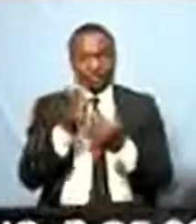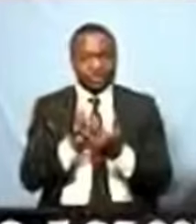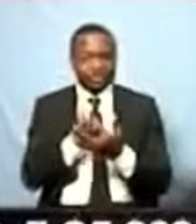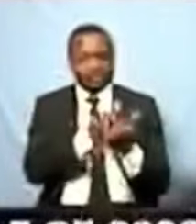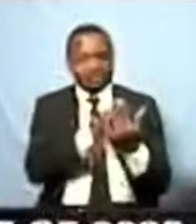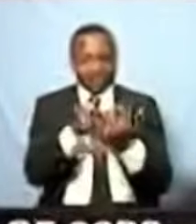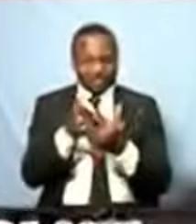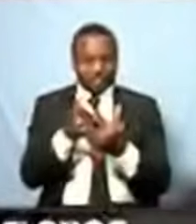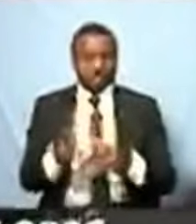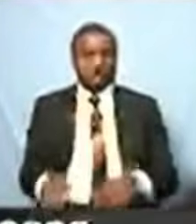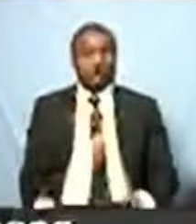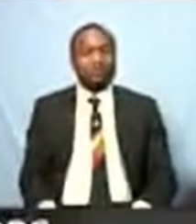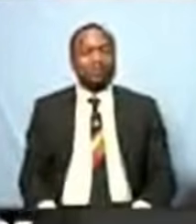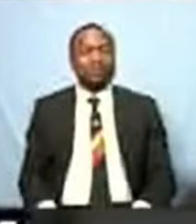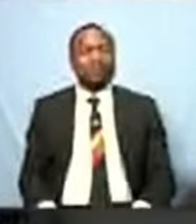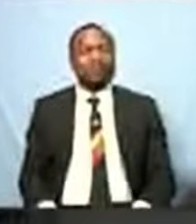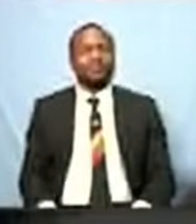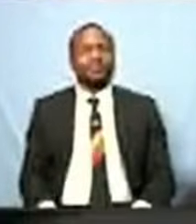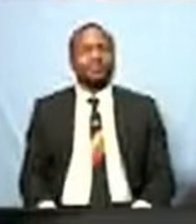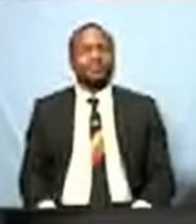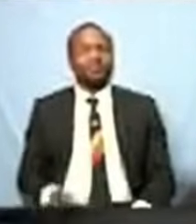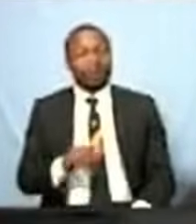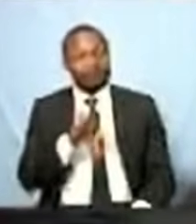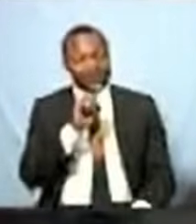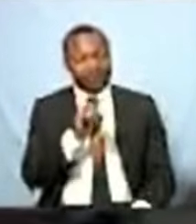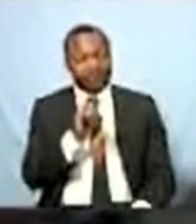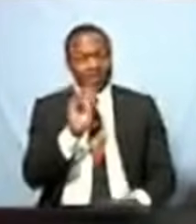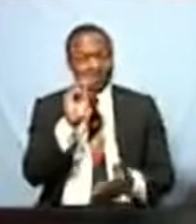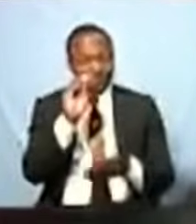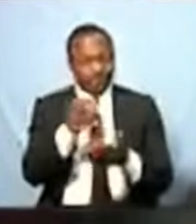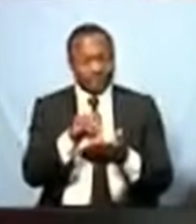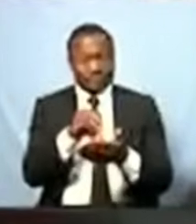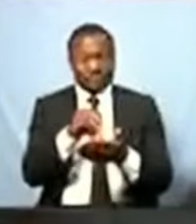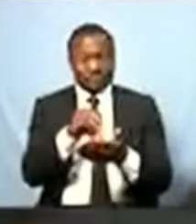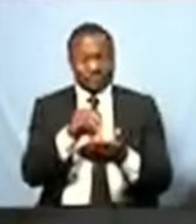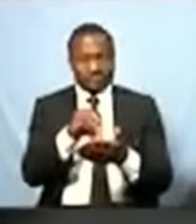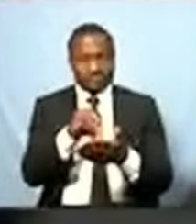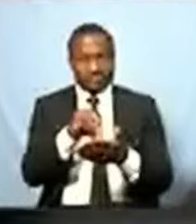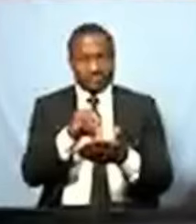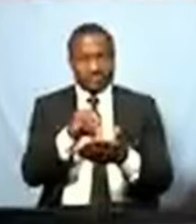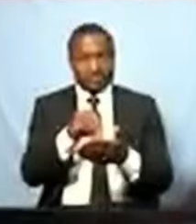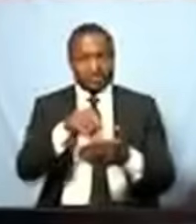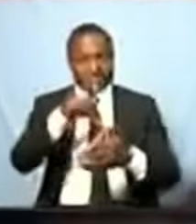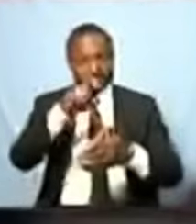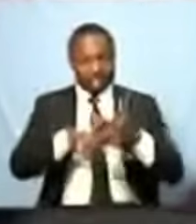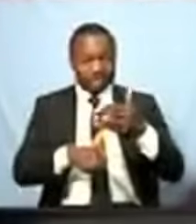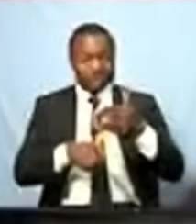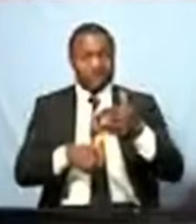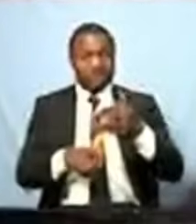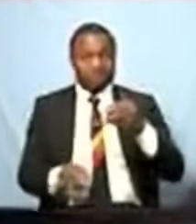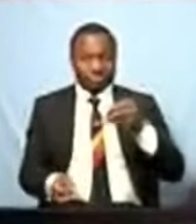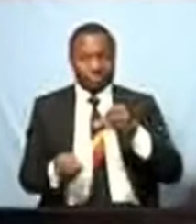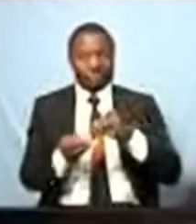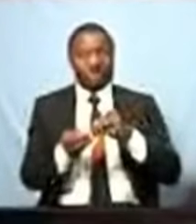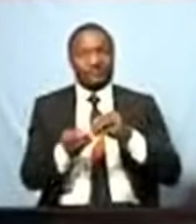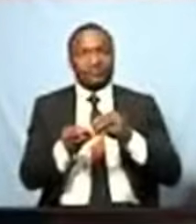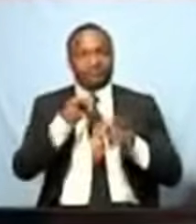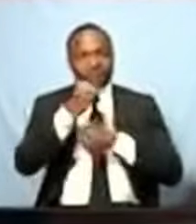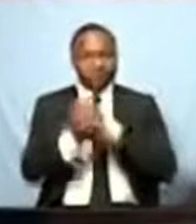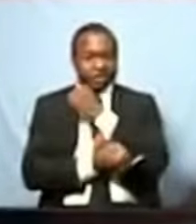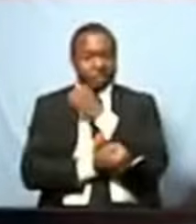delimitation, where you have put a price tag to the introduction of the